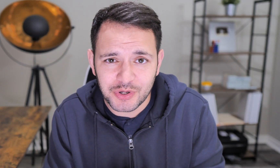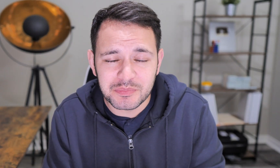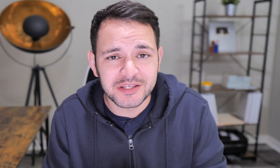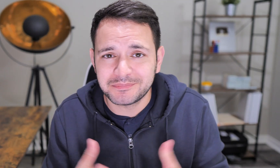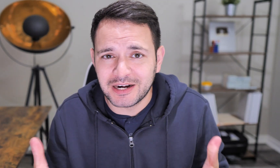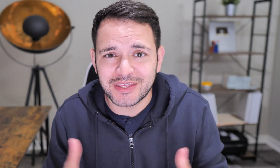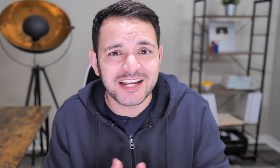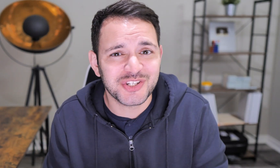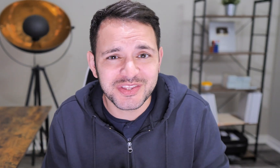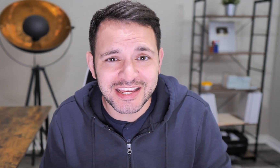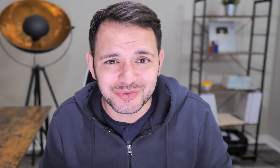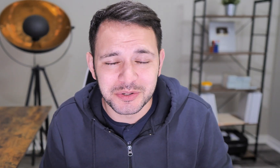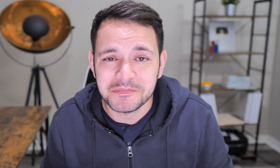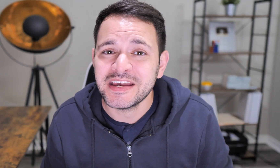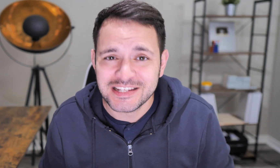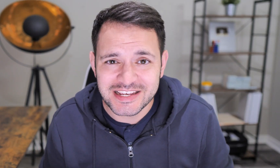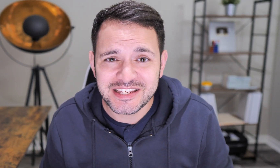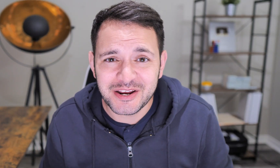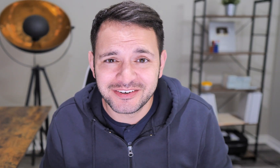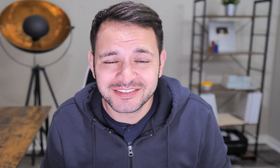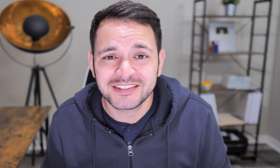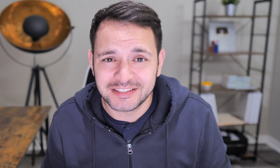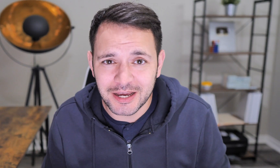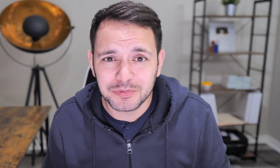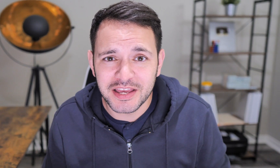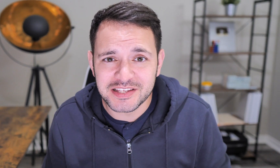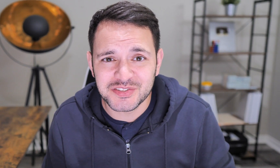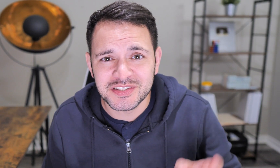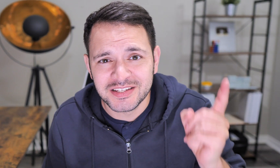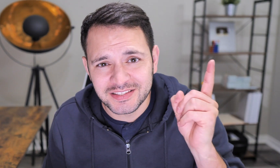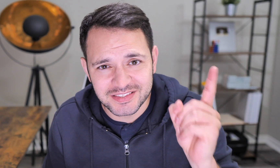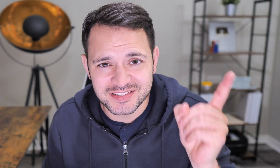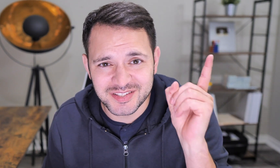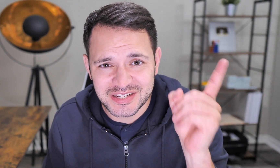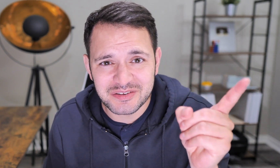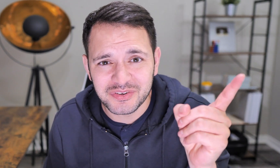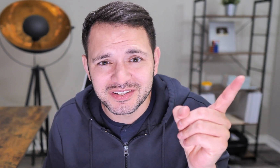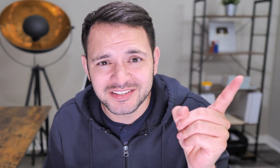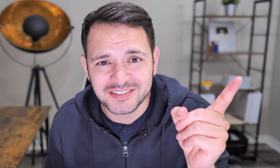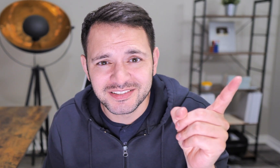much for joining me, and I'll catch you in the next one. Take care. God bless. This is Steve.